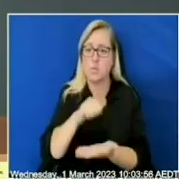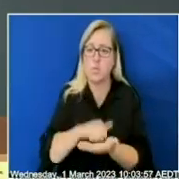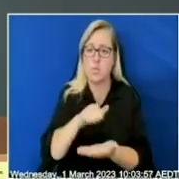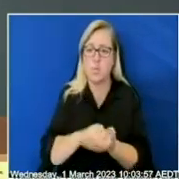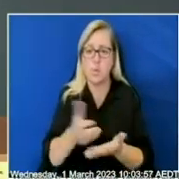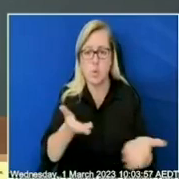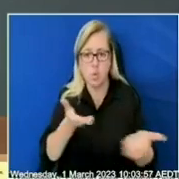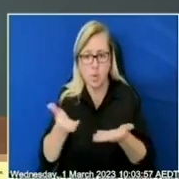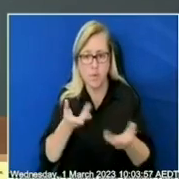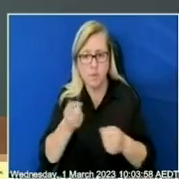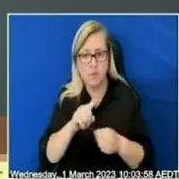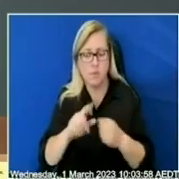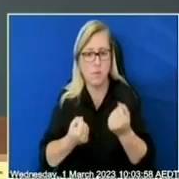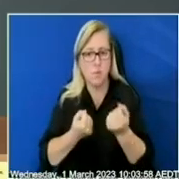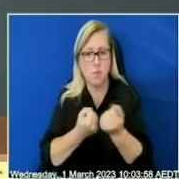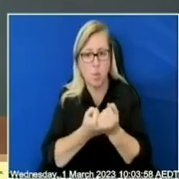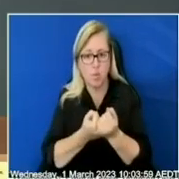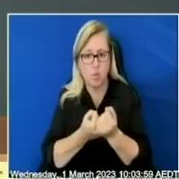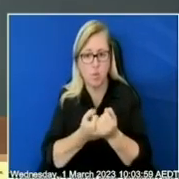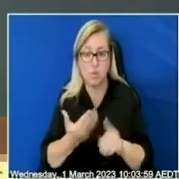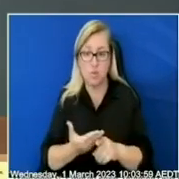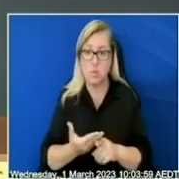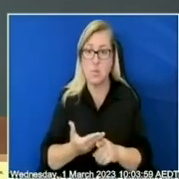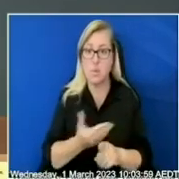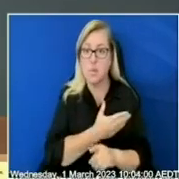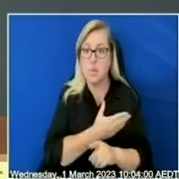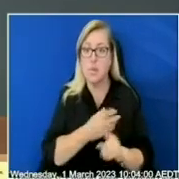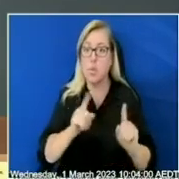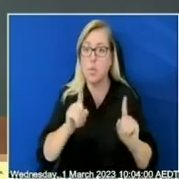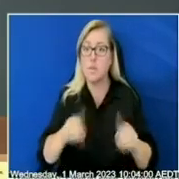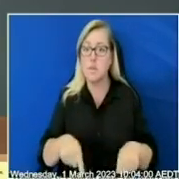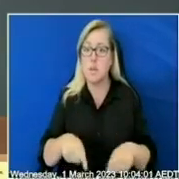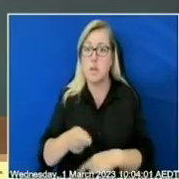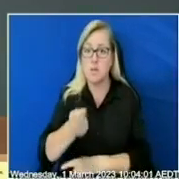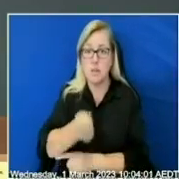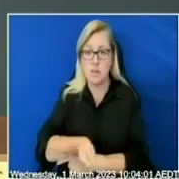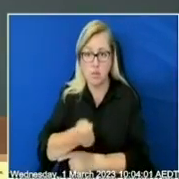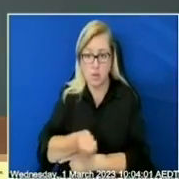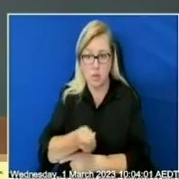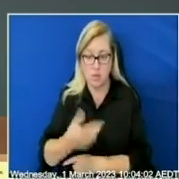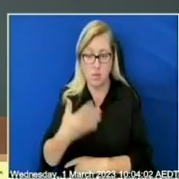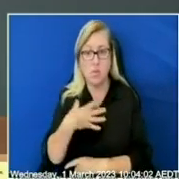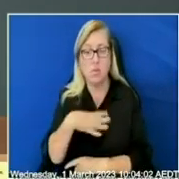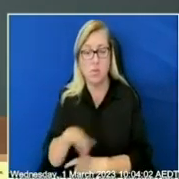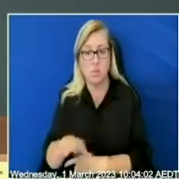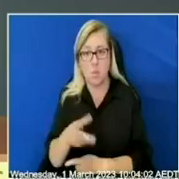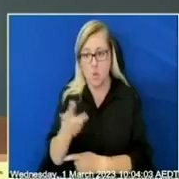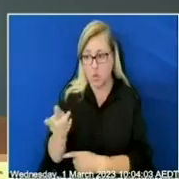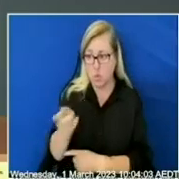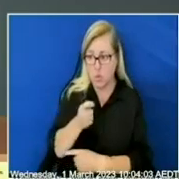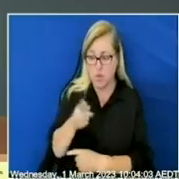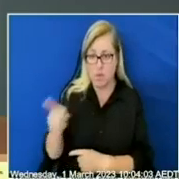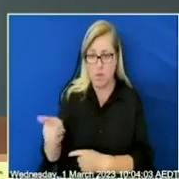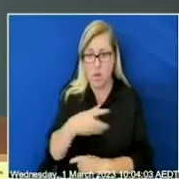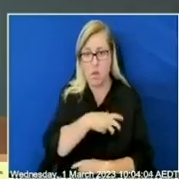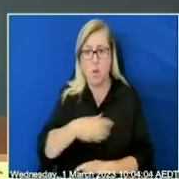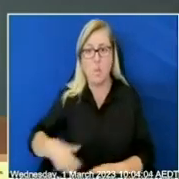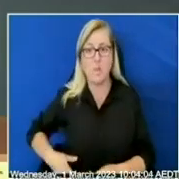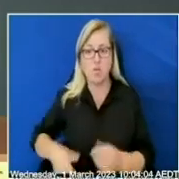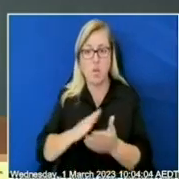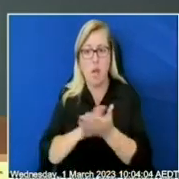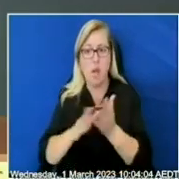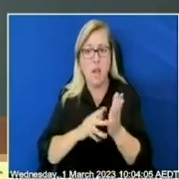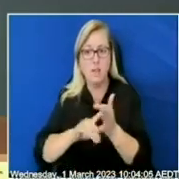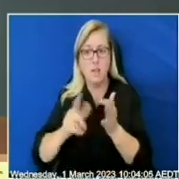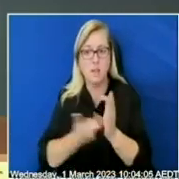Before we start today's hearing, I would like to invite Commissioner Hunter to give a welcome to country and acknowledgement